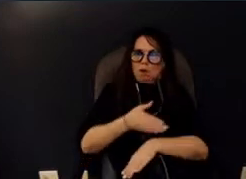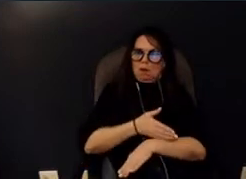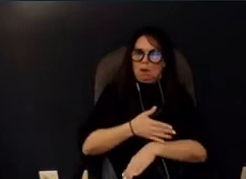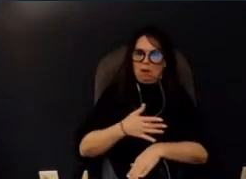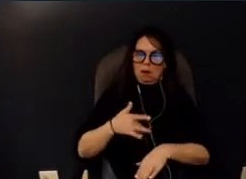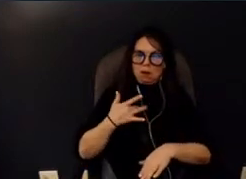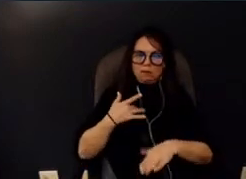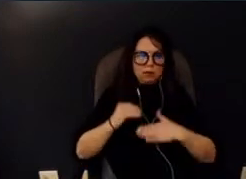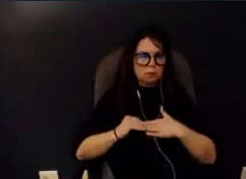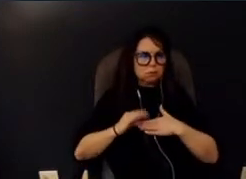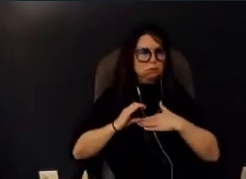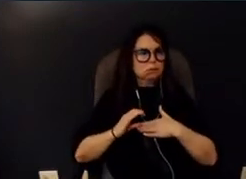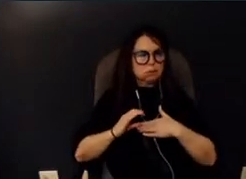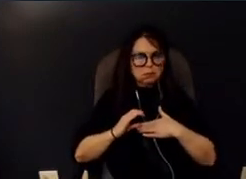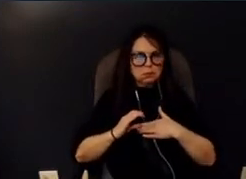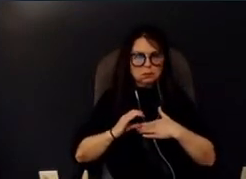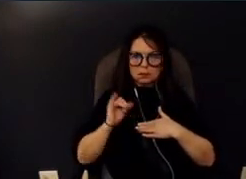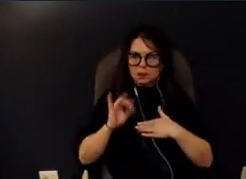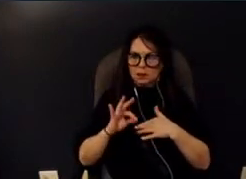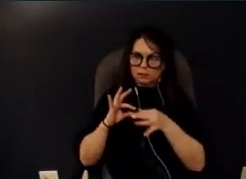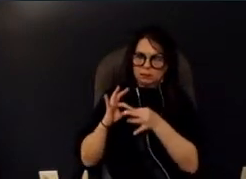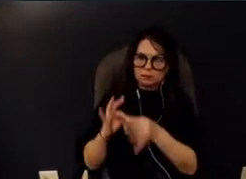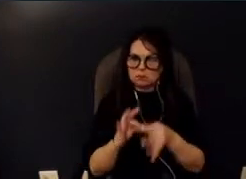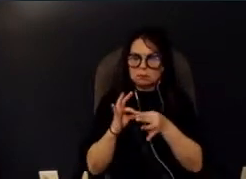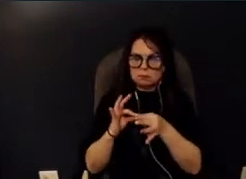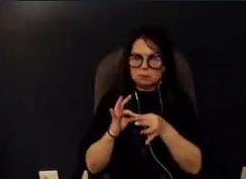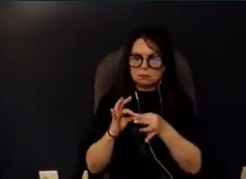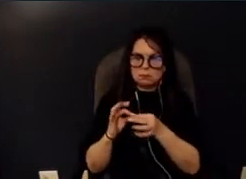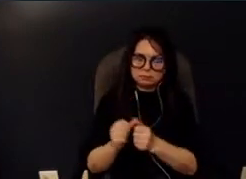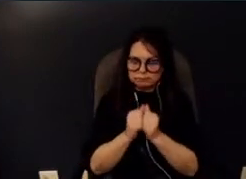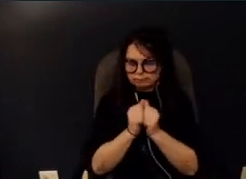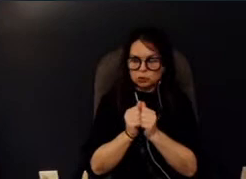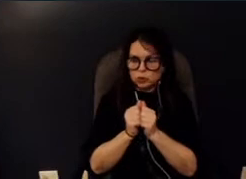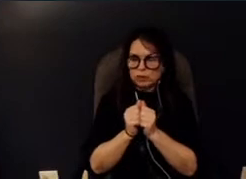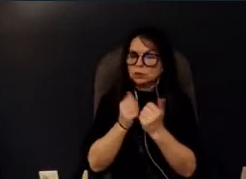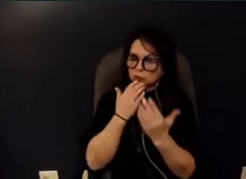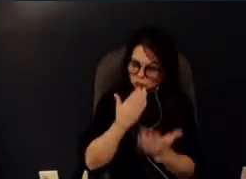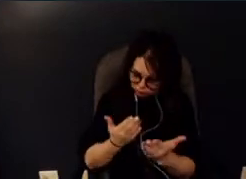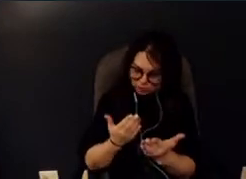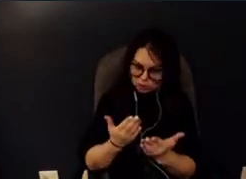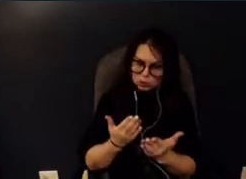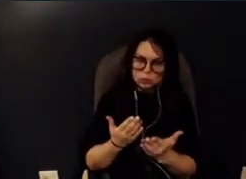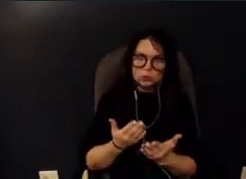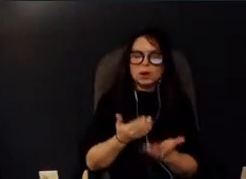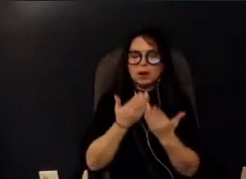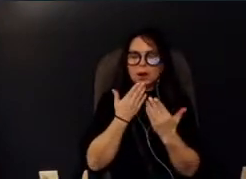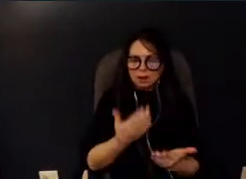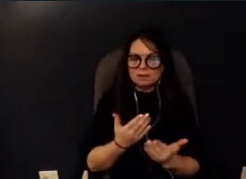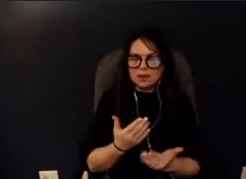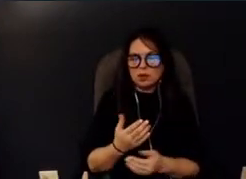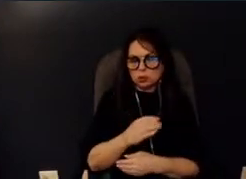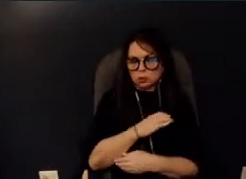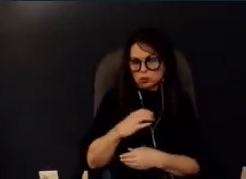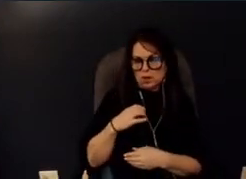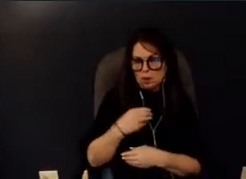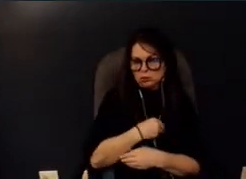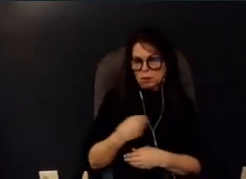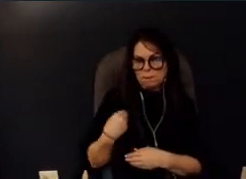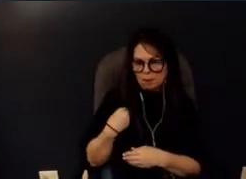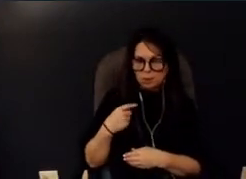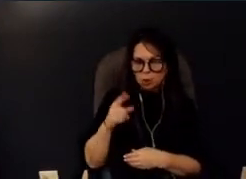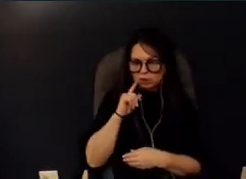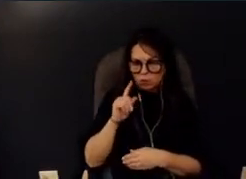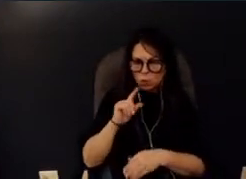together. So thank you. And thank you, Councilmember Palmisano, for bringing this forward. Thank you, Councilmember